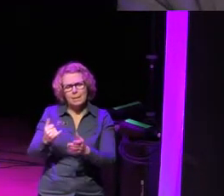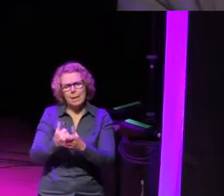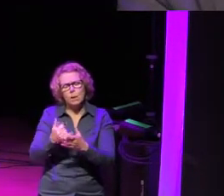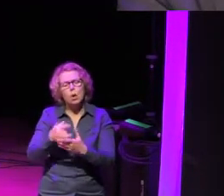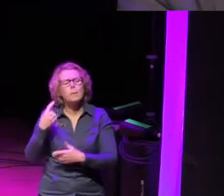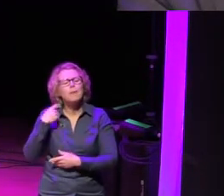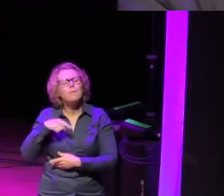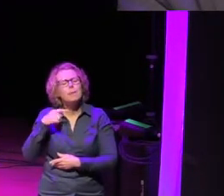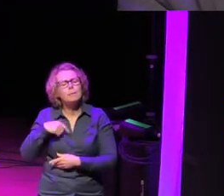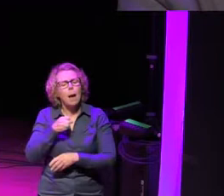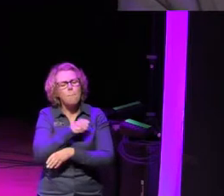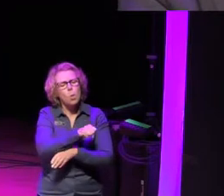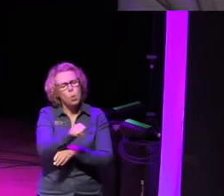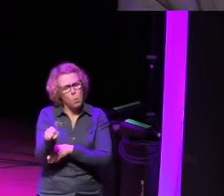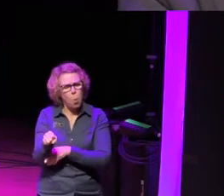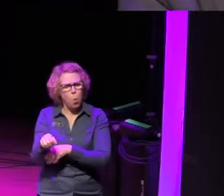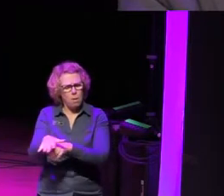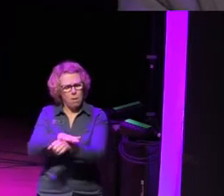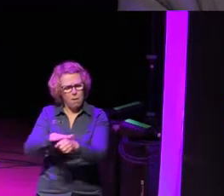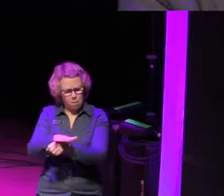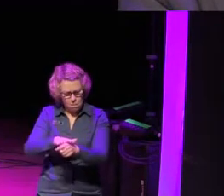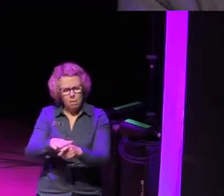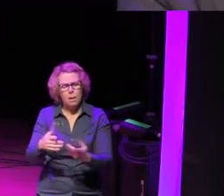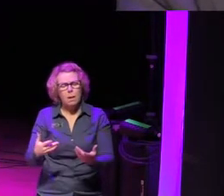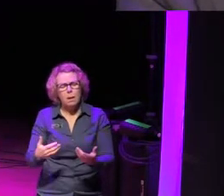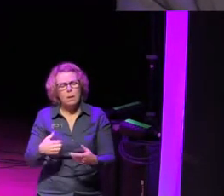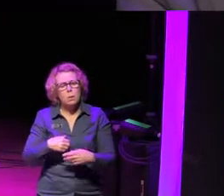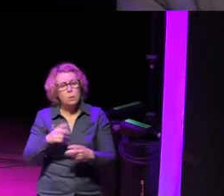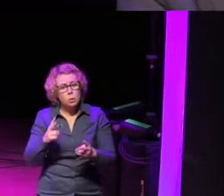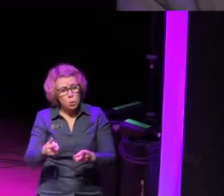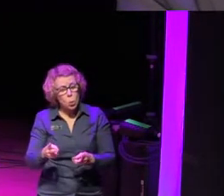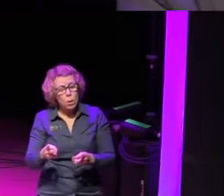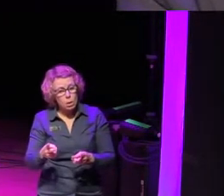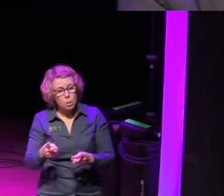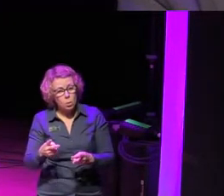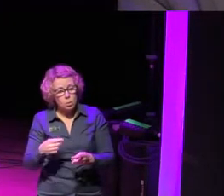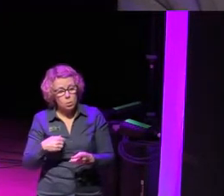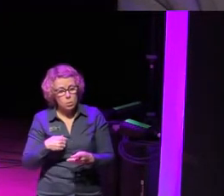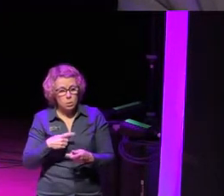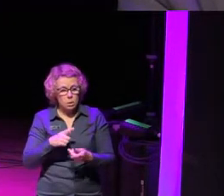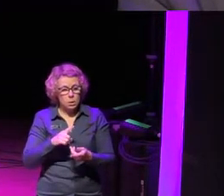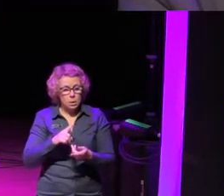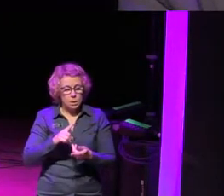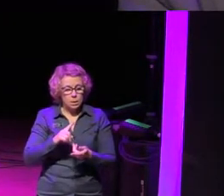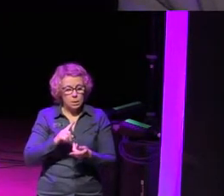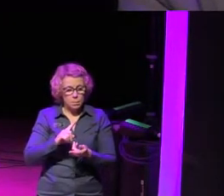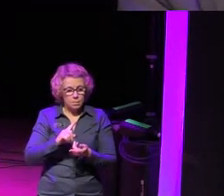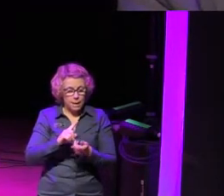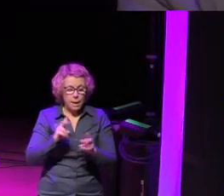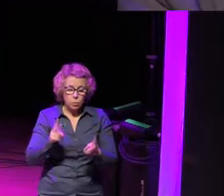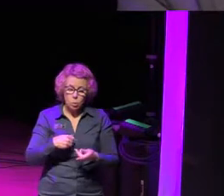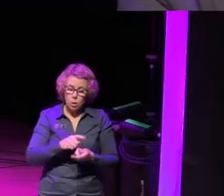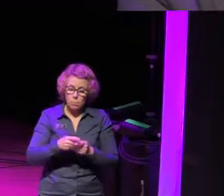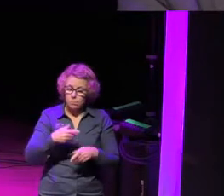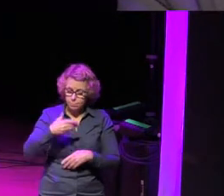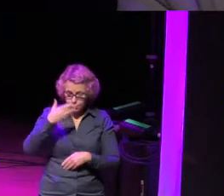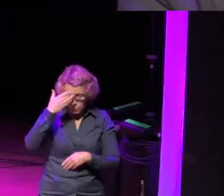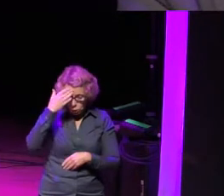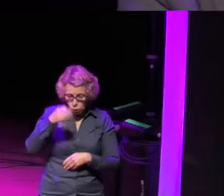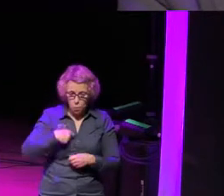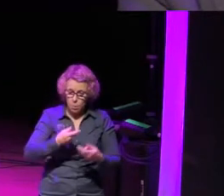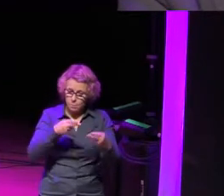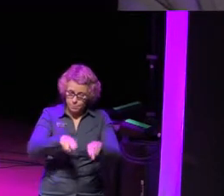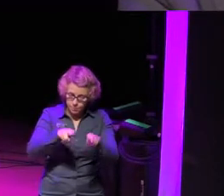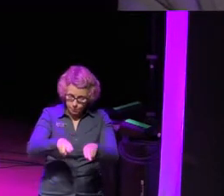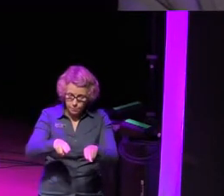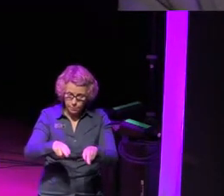been paid to do this. And it so happened that I was appointed as a professor of law at the beginning of this year, but I